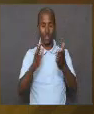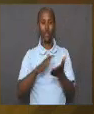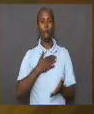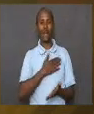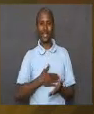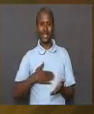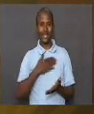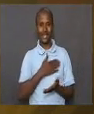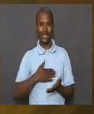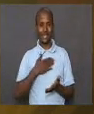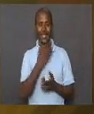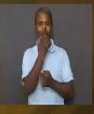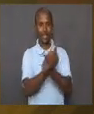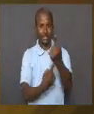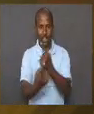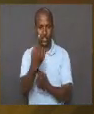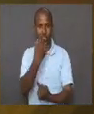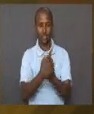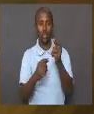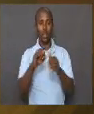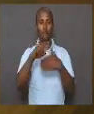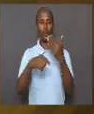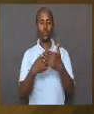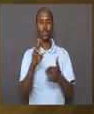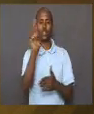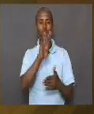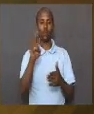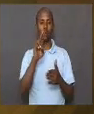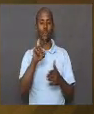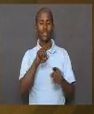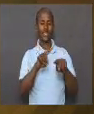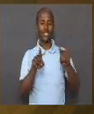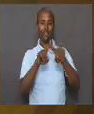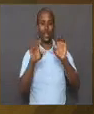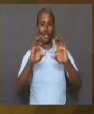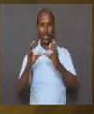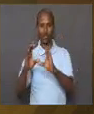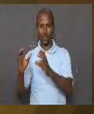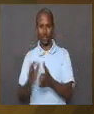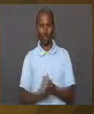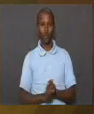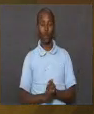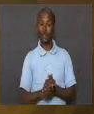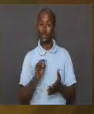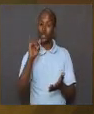please hold a discussion about the uses for these different